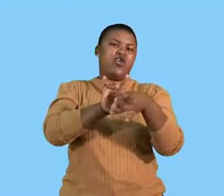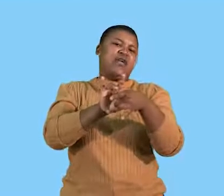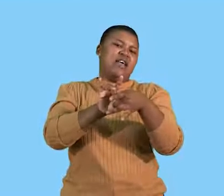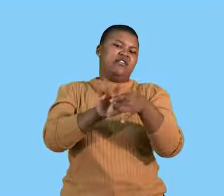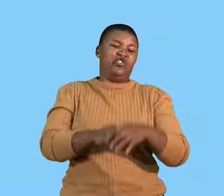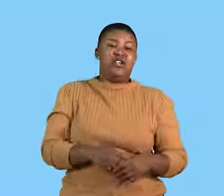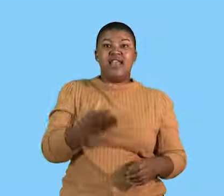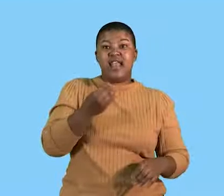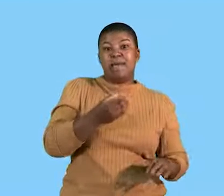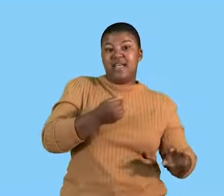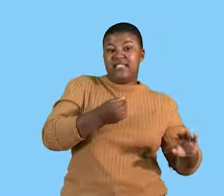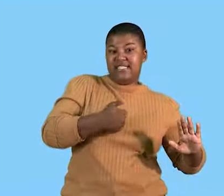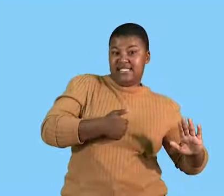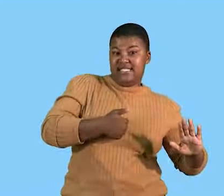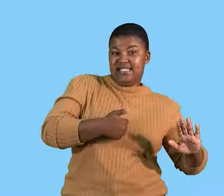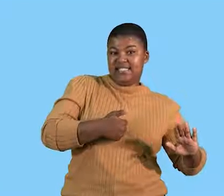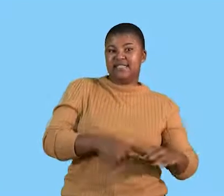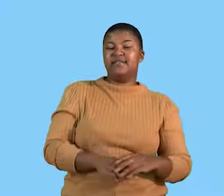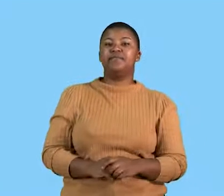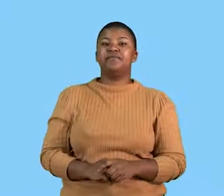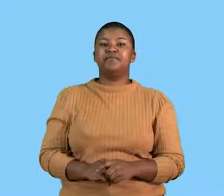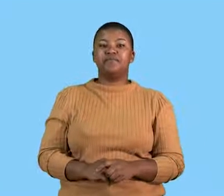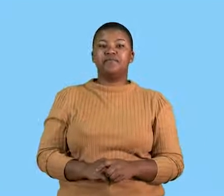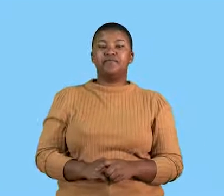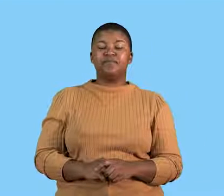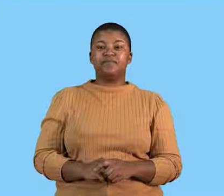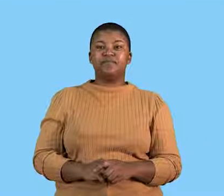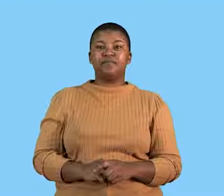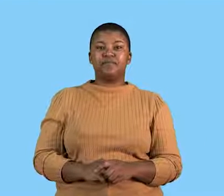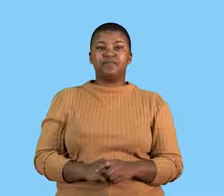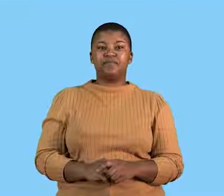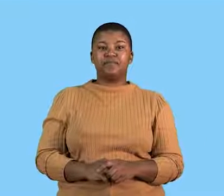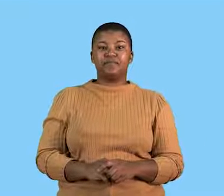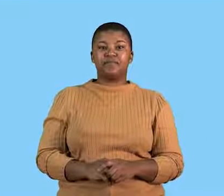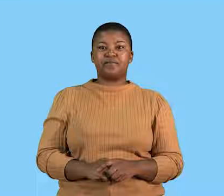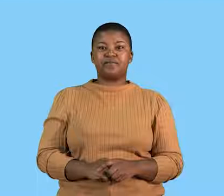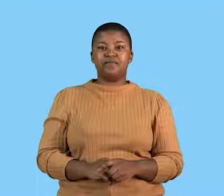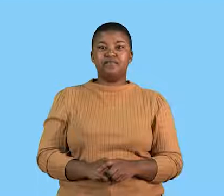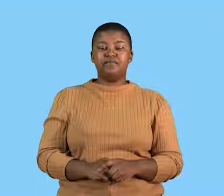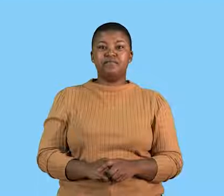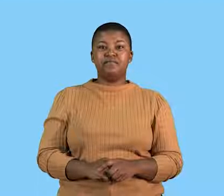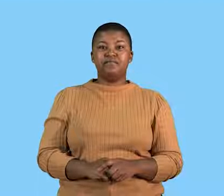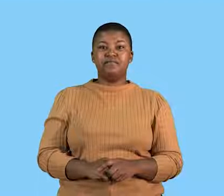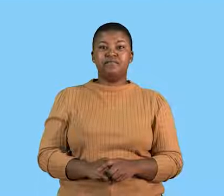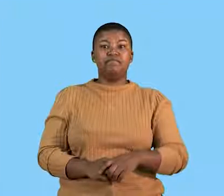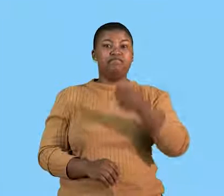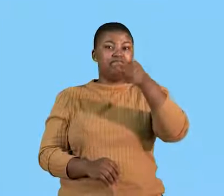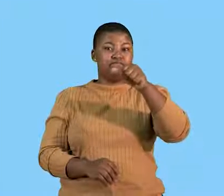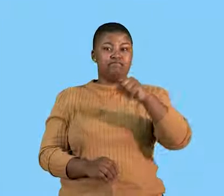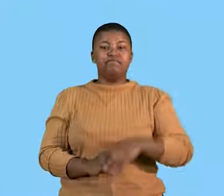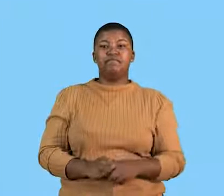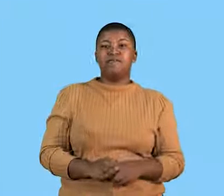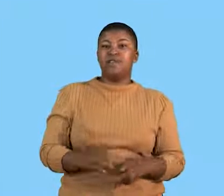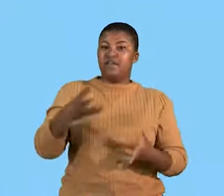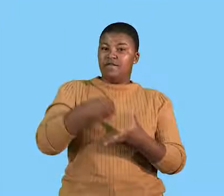relations function, and you will see it's number 6. So we will write A next to number 6. Okay, then our following